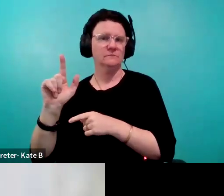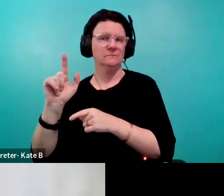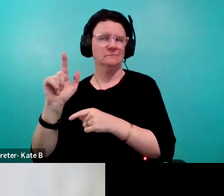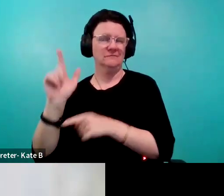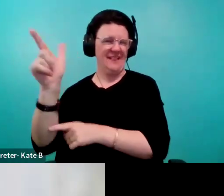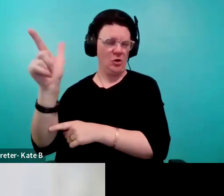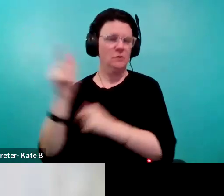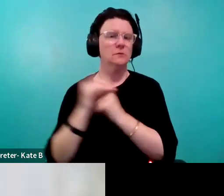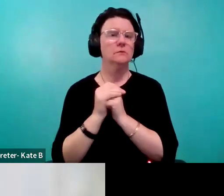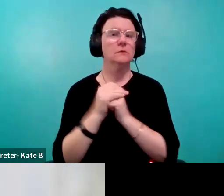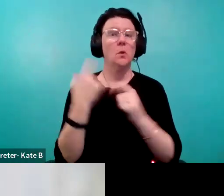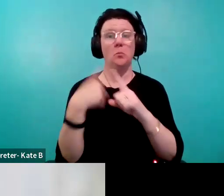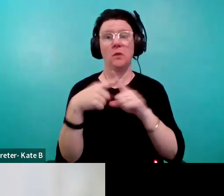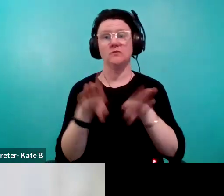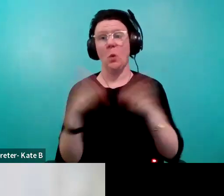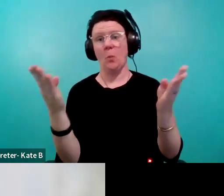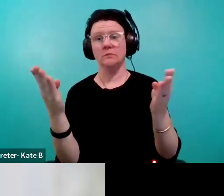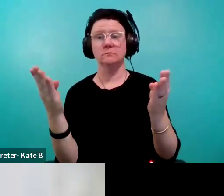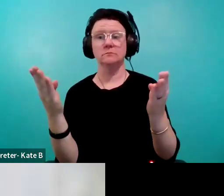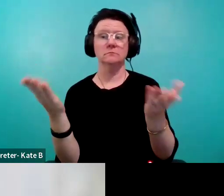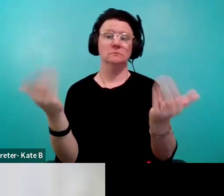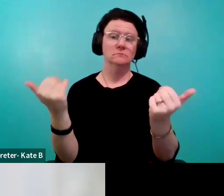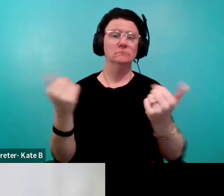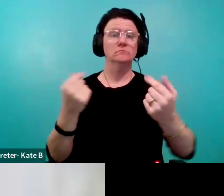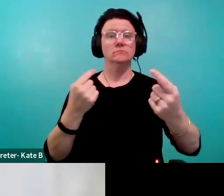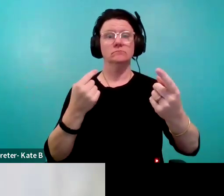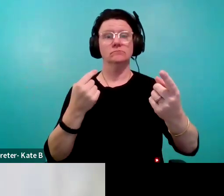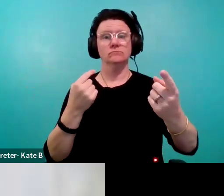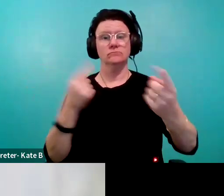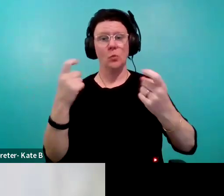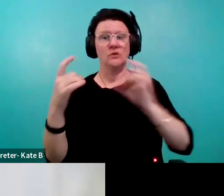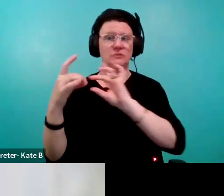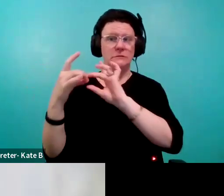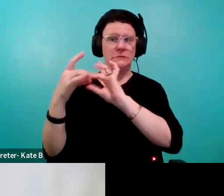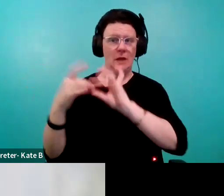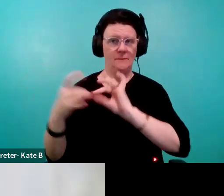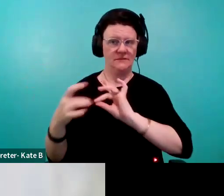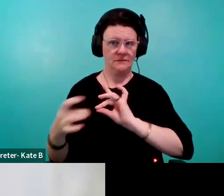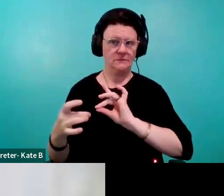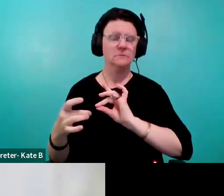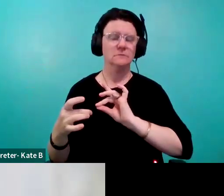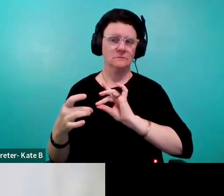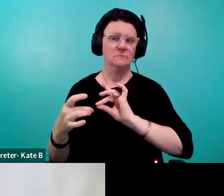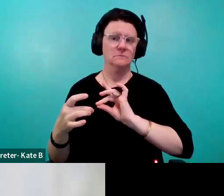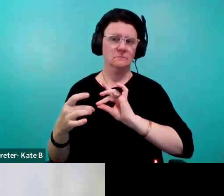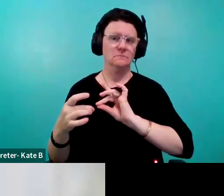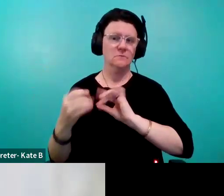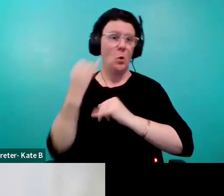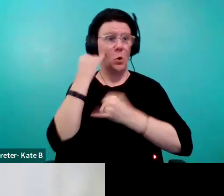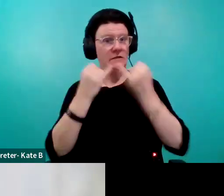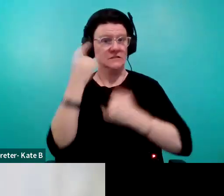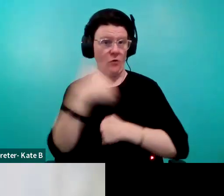end, but also open it up for any of you, any legislators who would like to make comments, provide us some